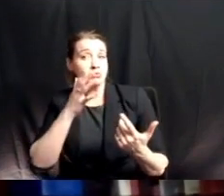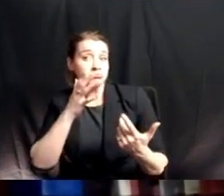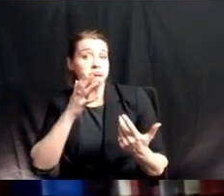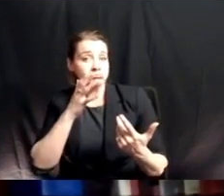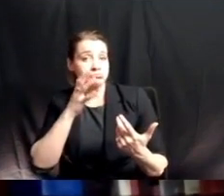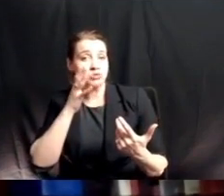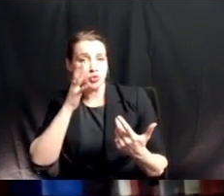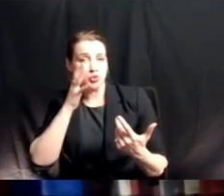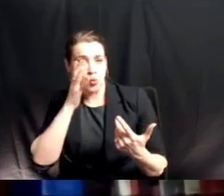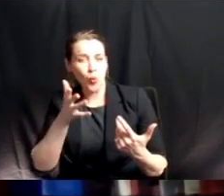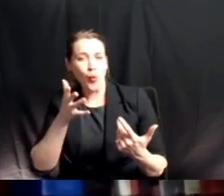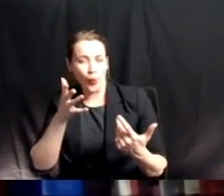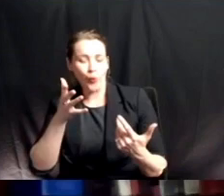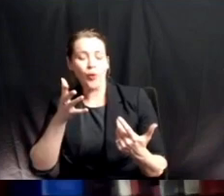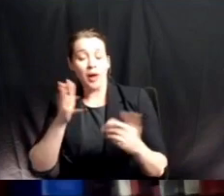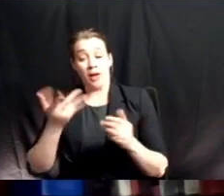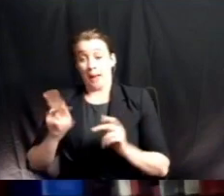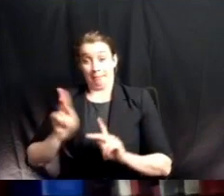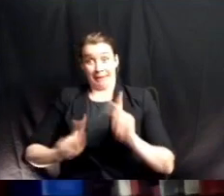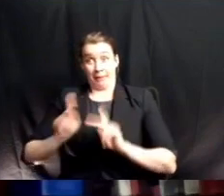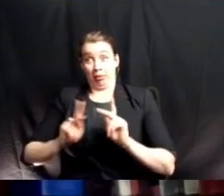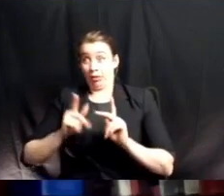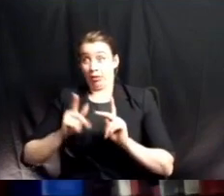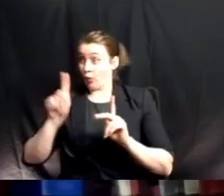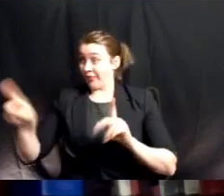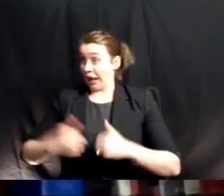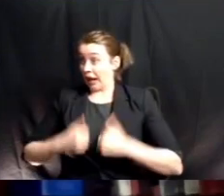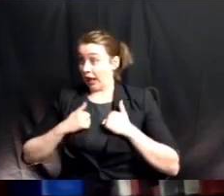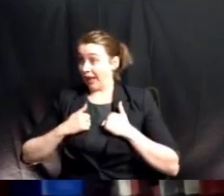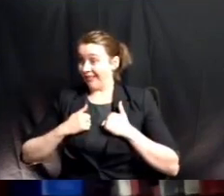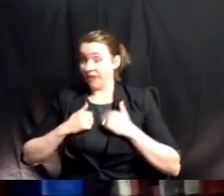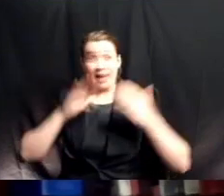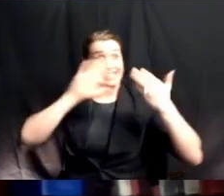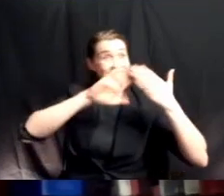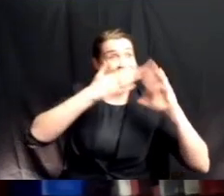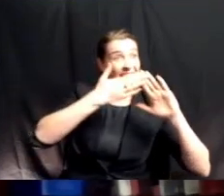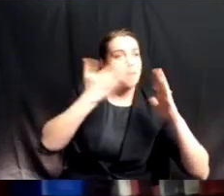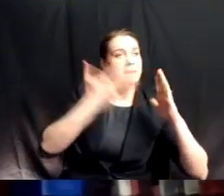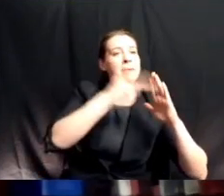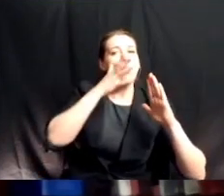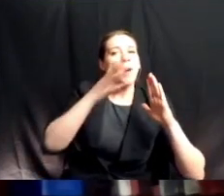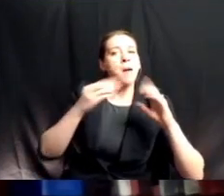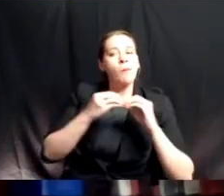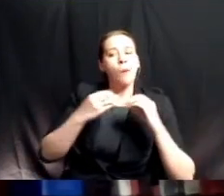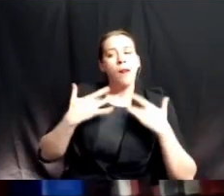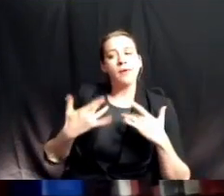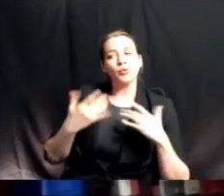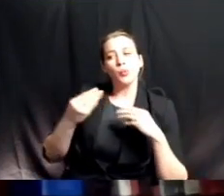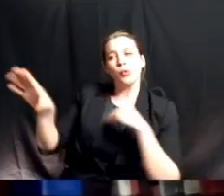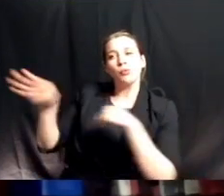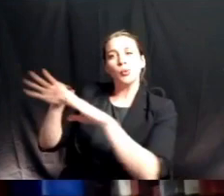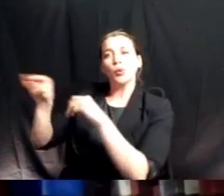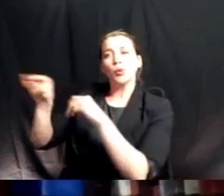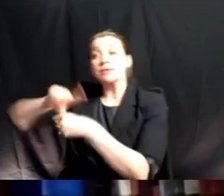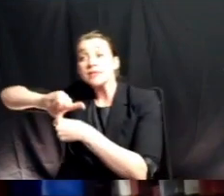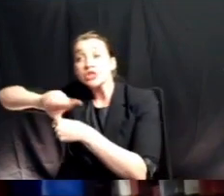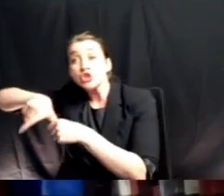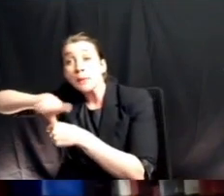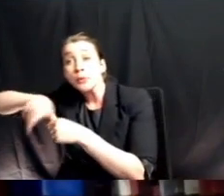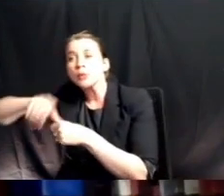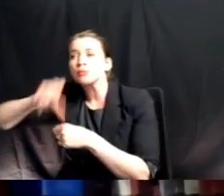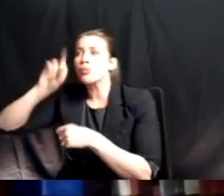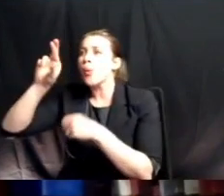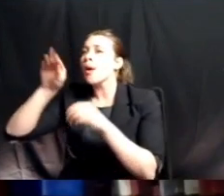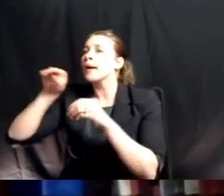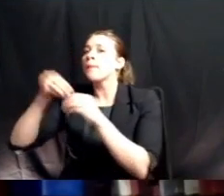population movement from urban areas towards suburban and exurban and rural areas over time, in